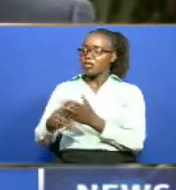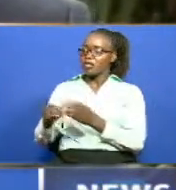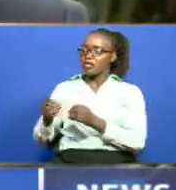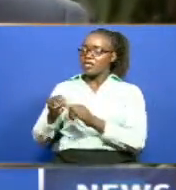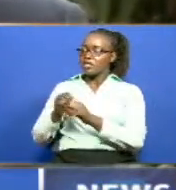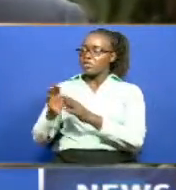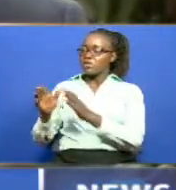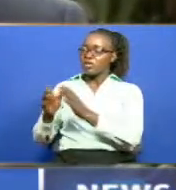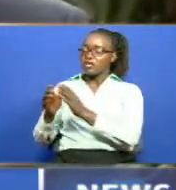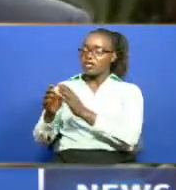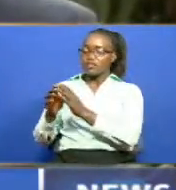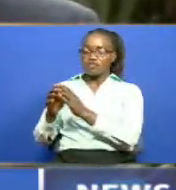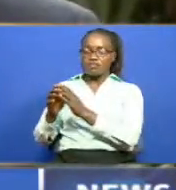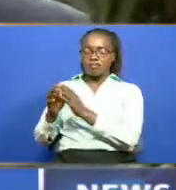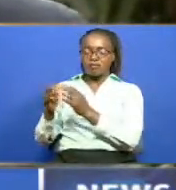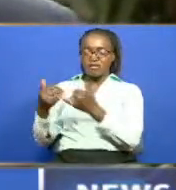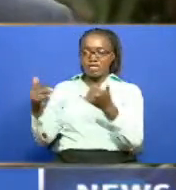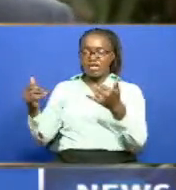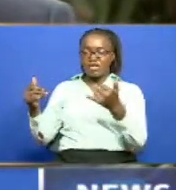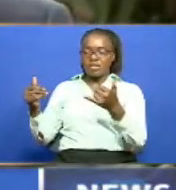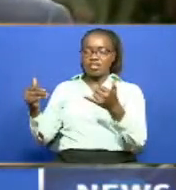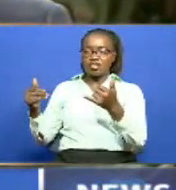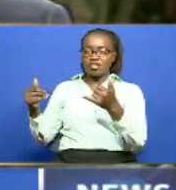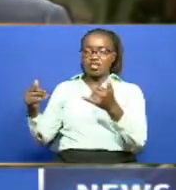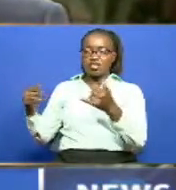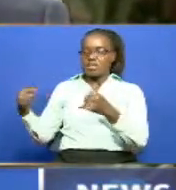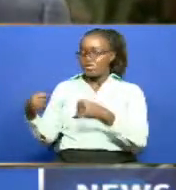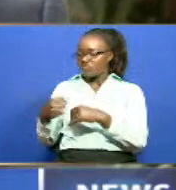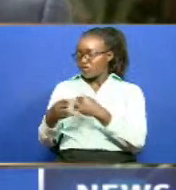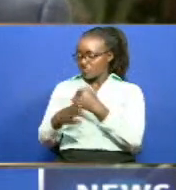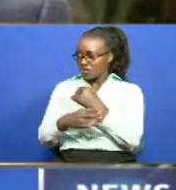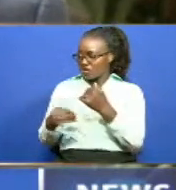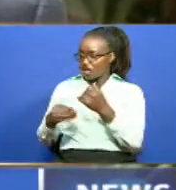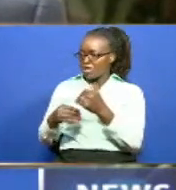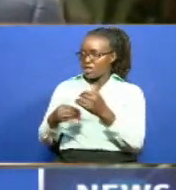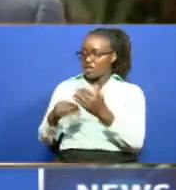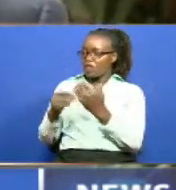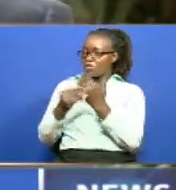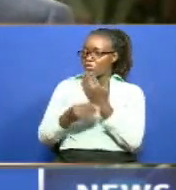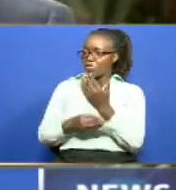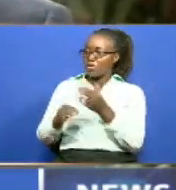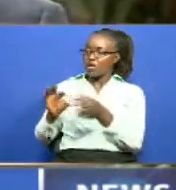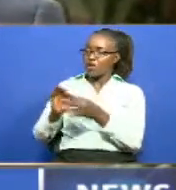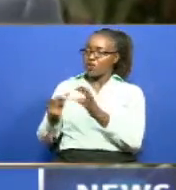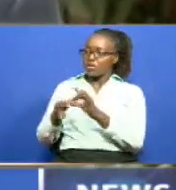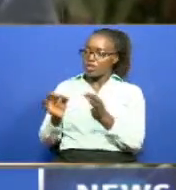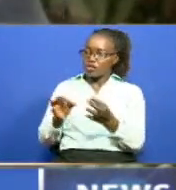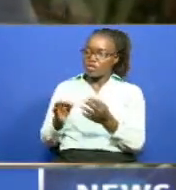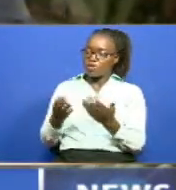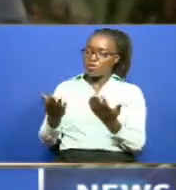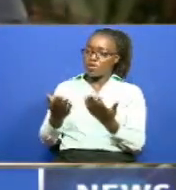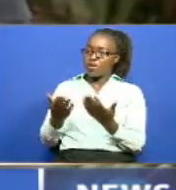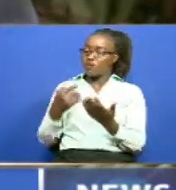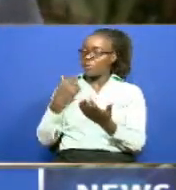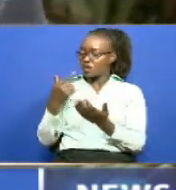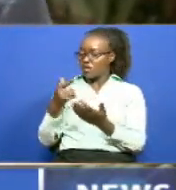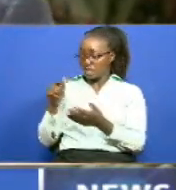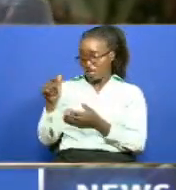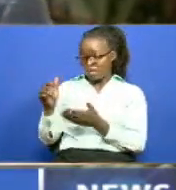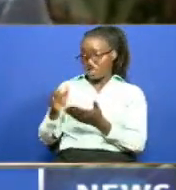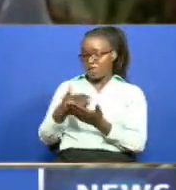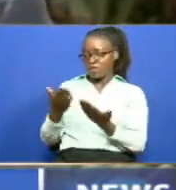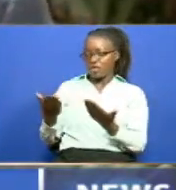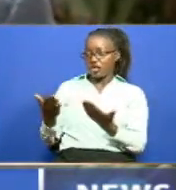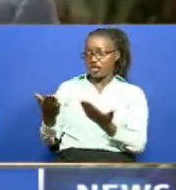it's stolen, illegal connections and all that kind of thing. But that's the kind of productivity where we need to, this is something that needs to